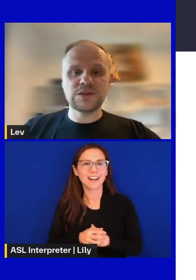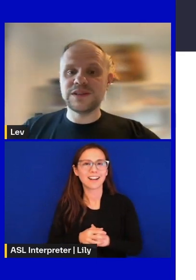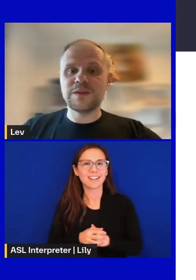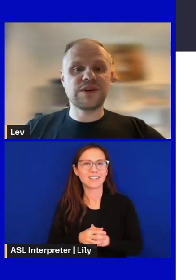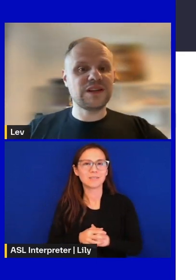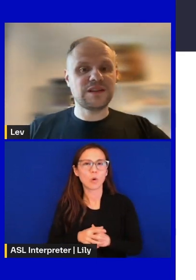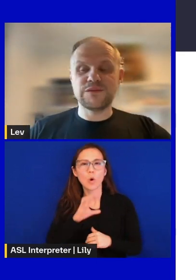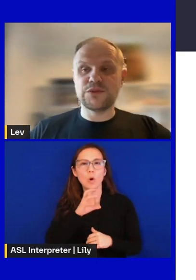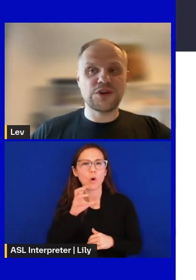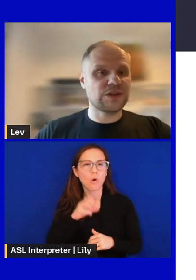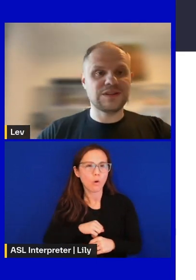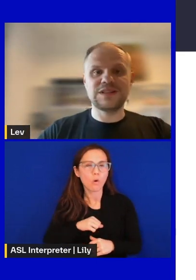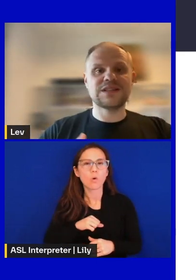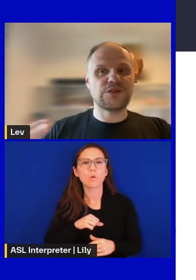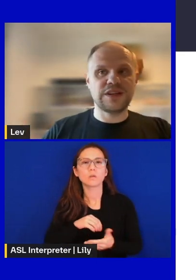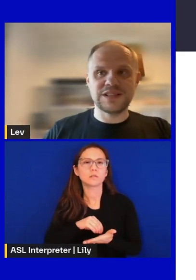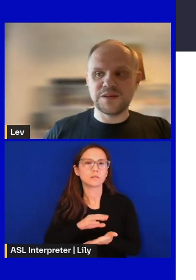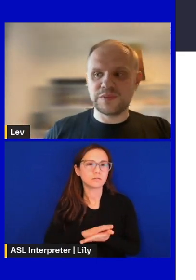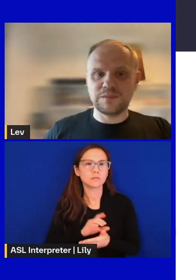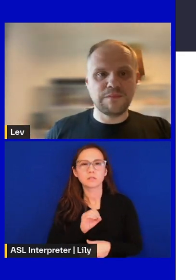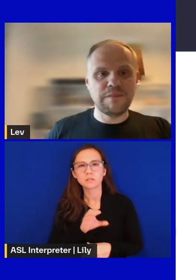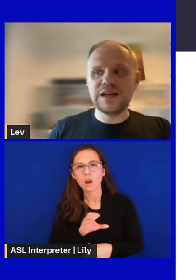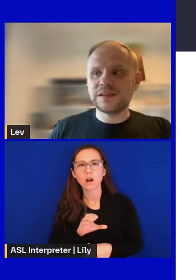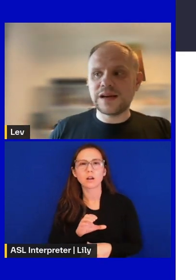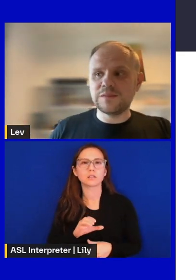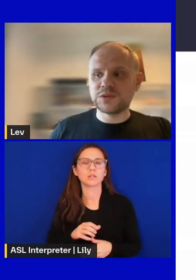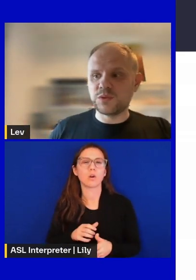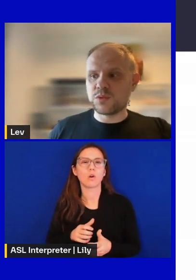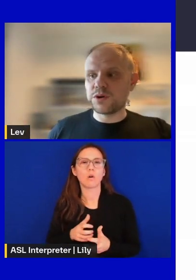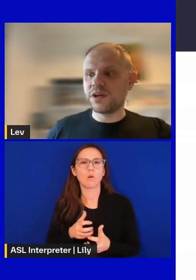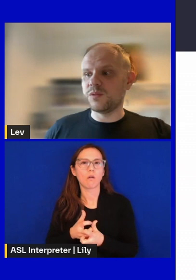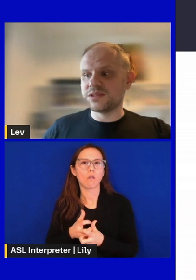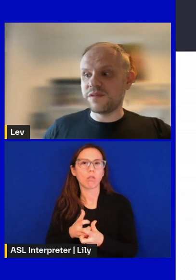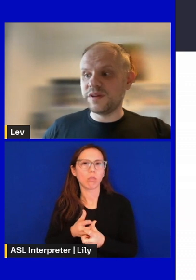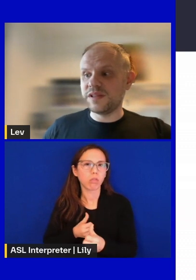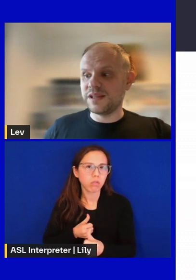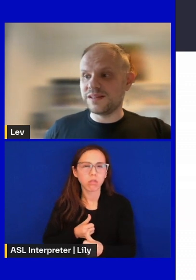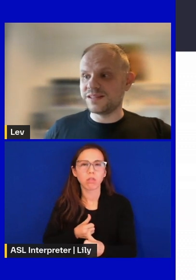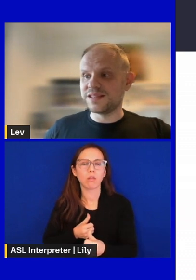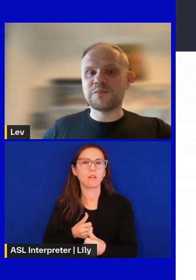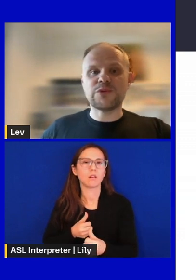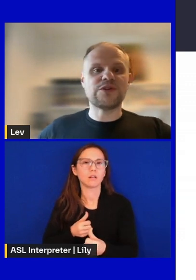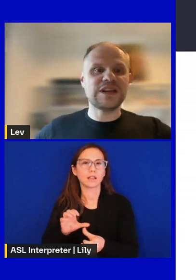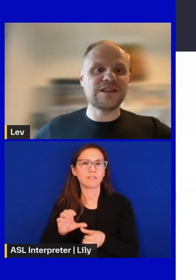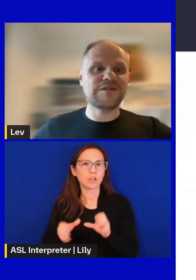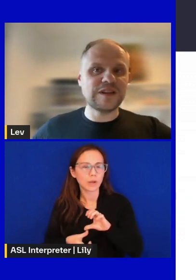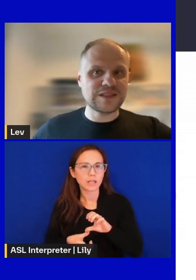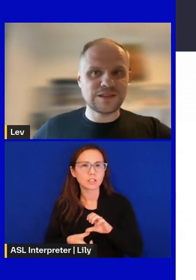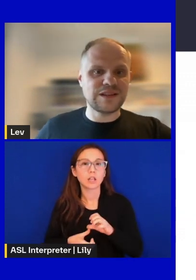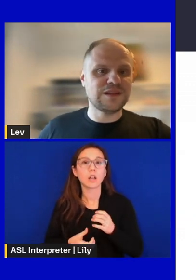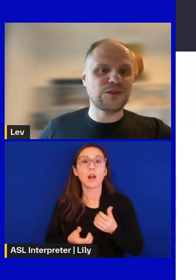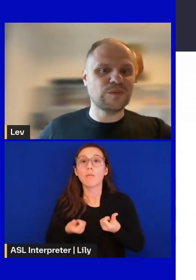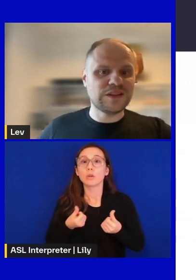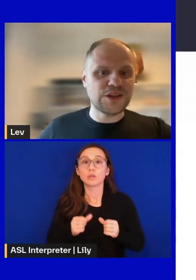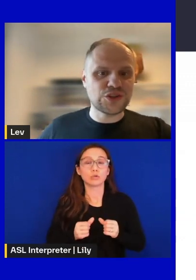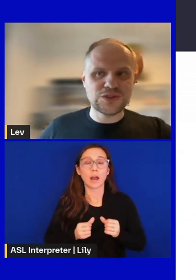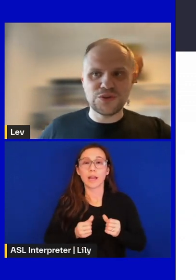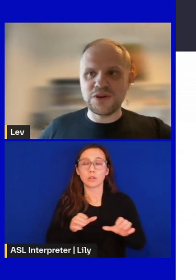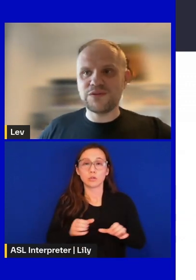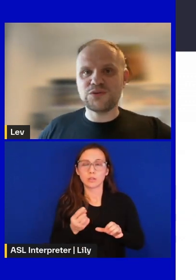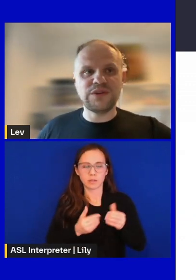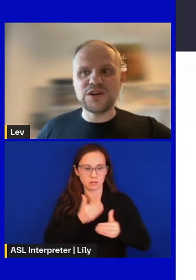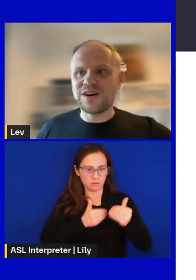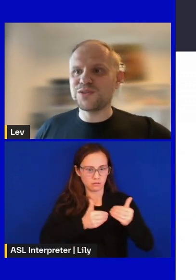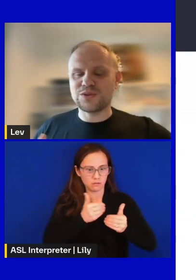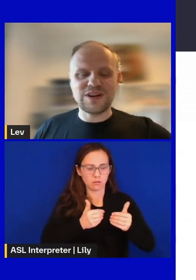Outdated docs and deprecated configuration. This is a great example. Many times we're working with something that is progressing faster than the documentation, so